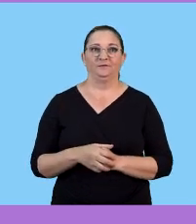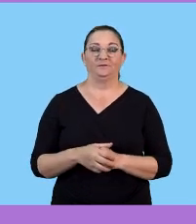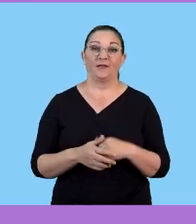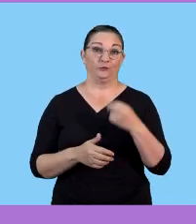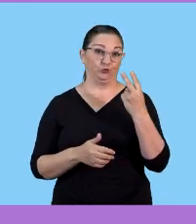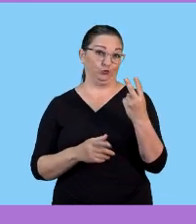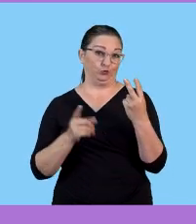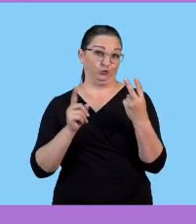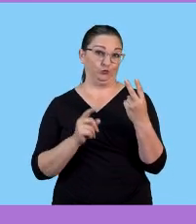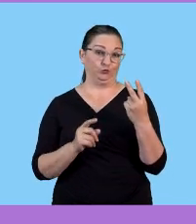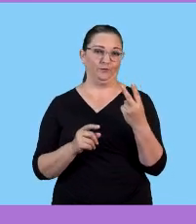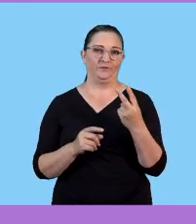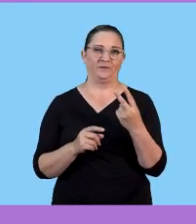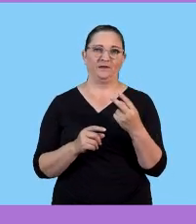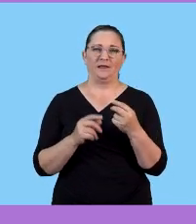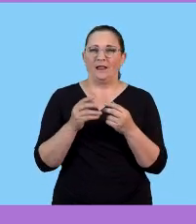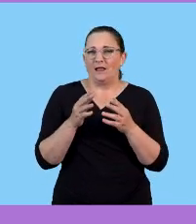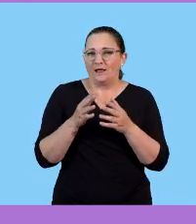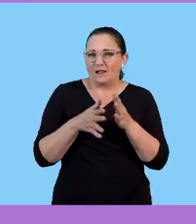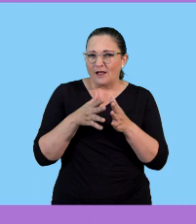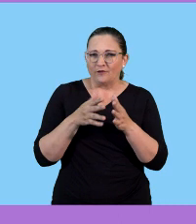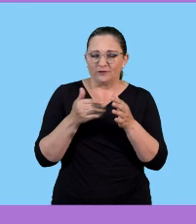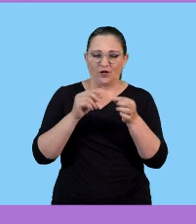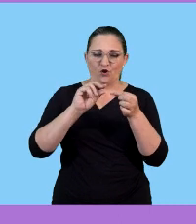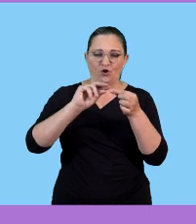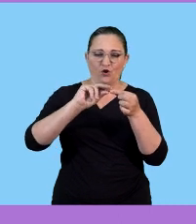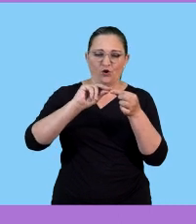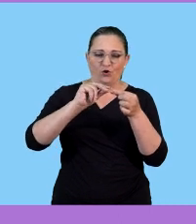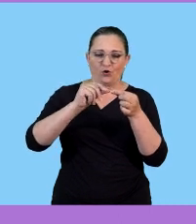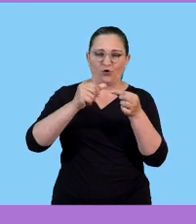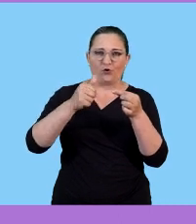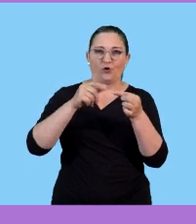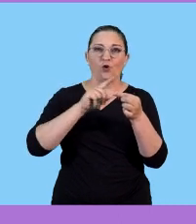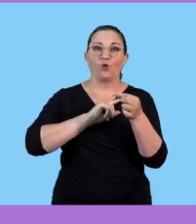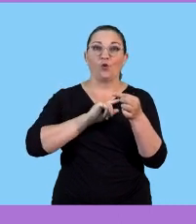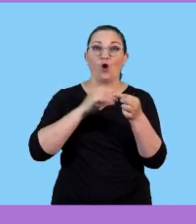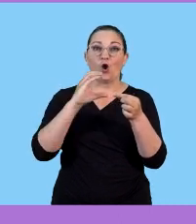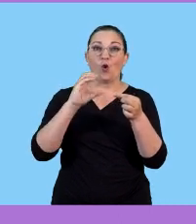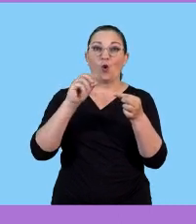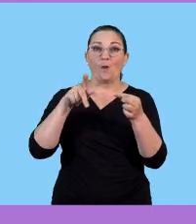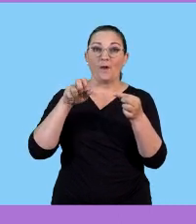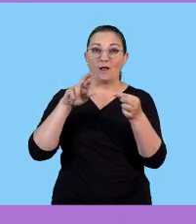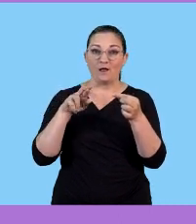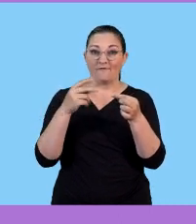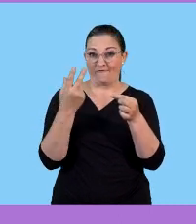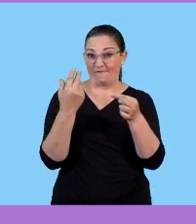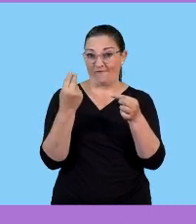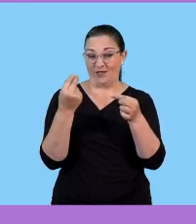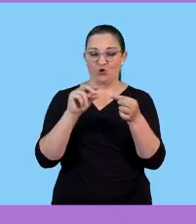here. Gently twist the strands of copper wire with your fingers. That's what we're doing here.